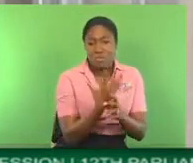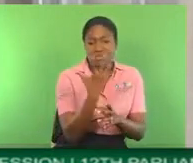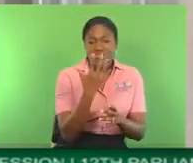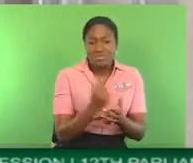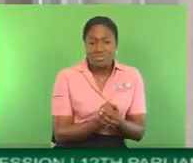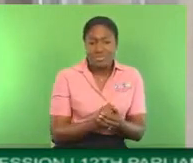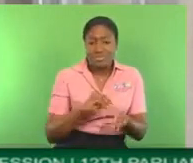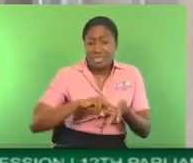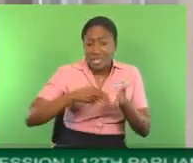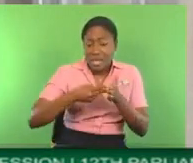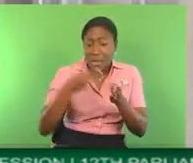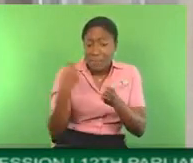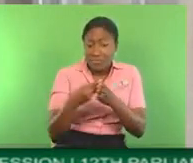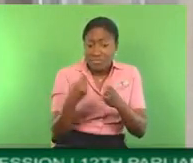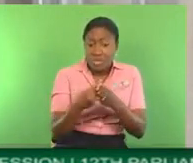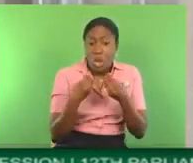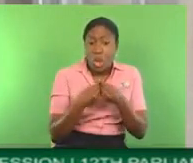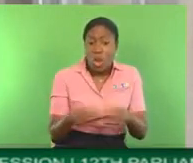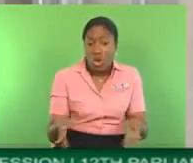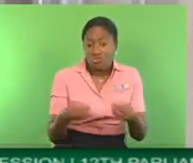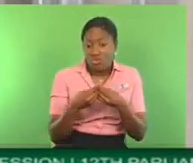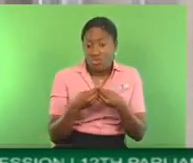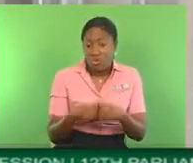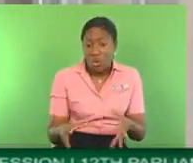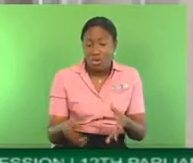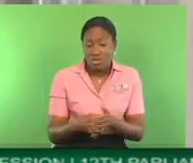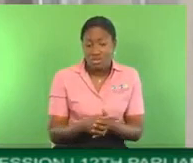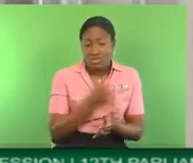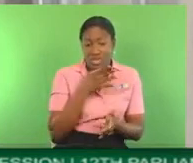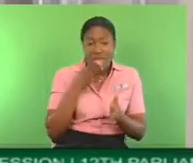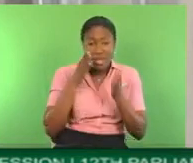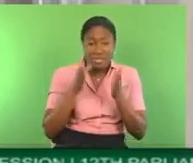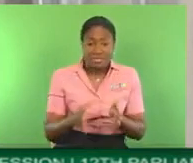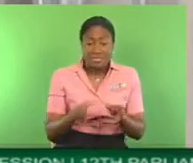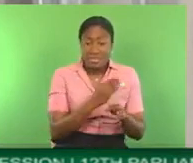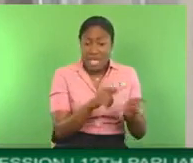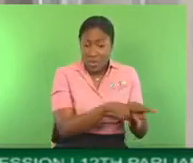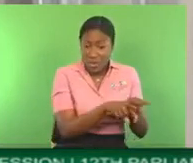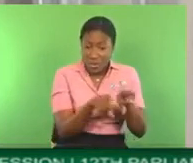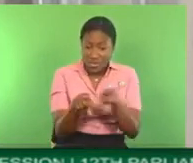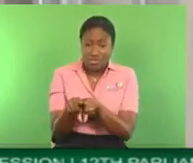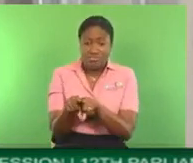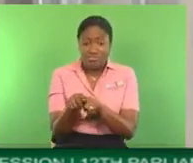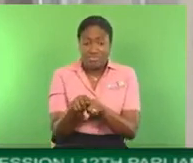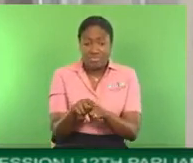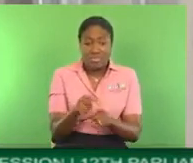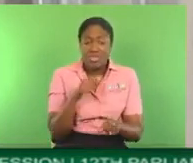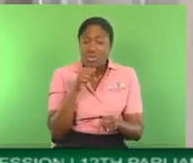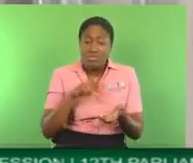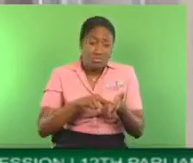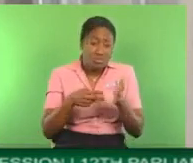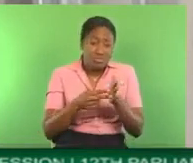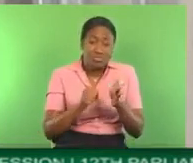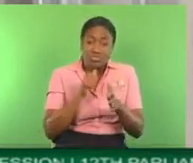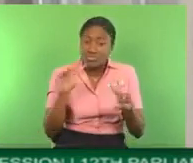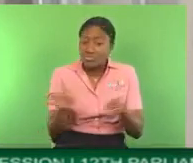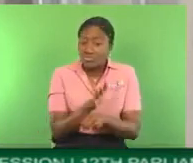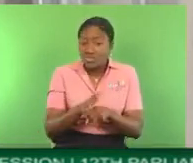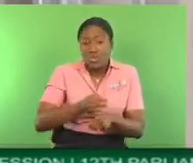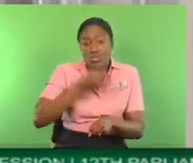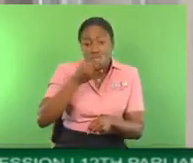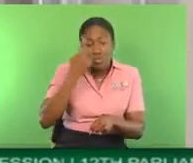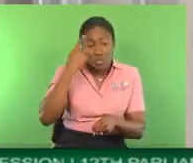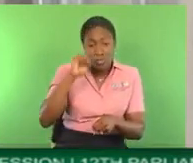financial losses for our hardworking farmers, but also disrupts the food supply chain, resulting in